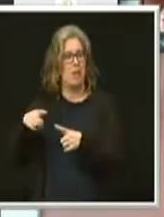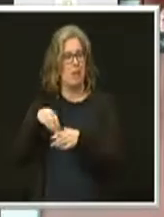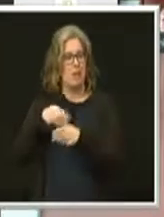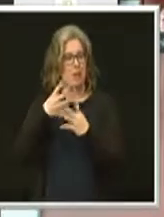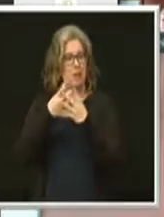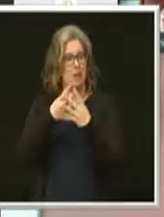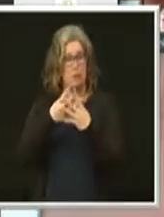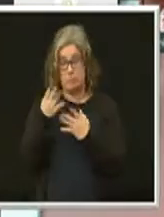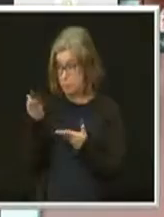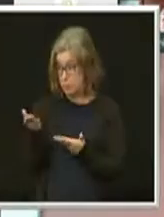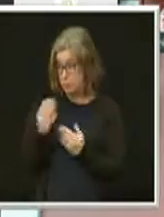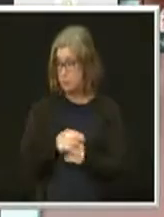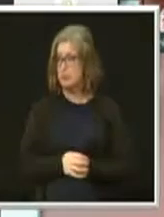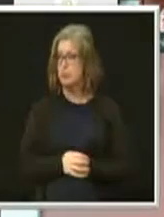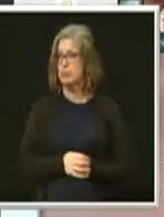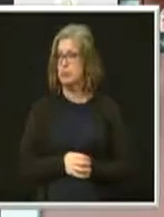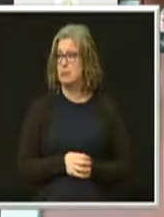jail. Director?